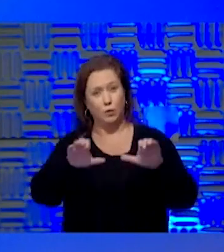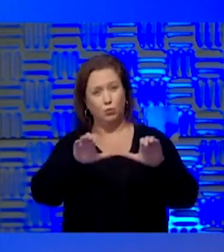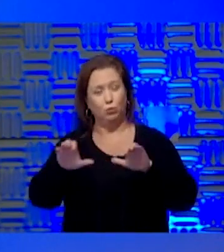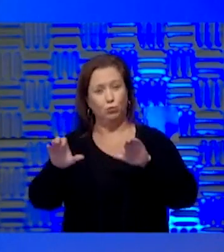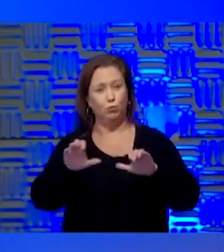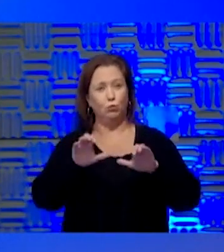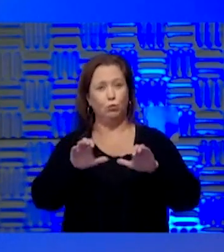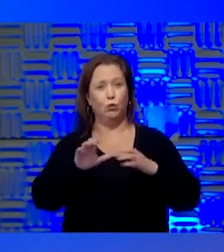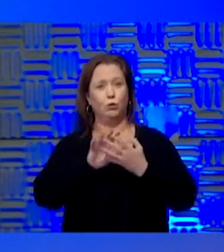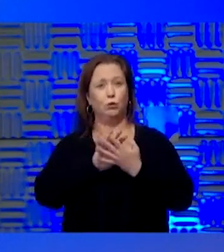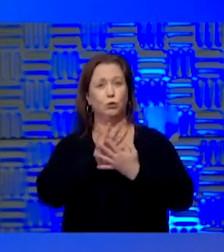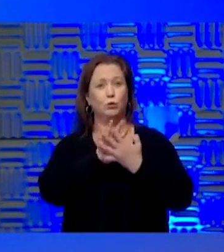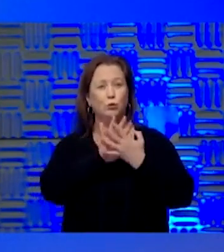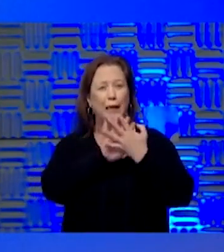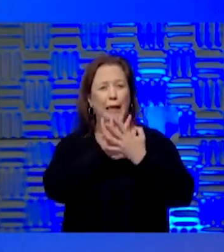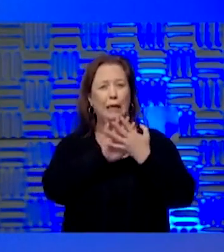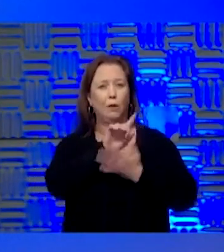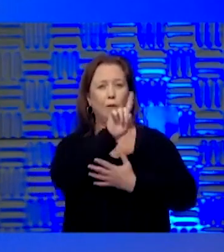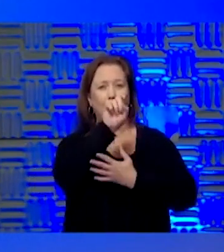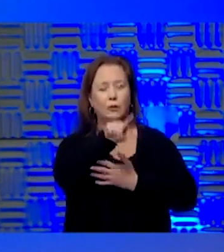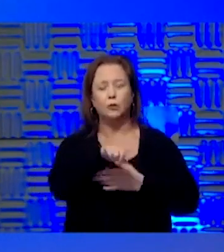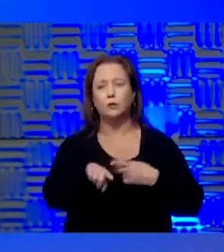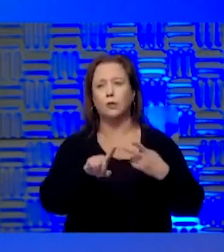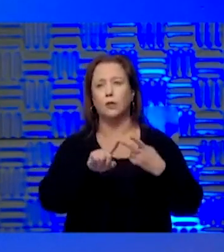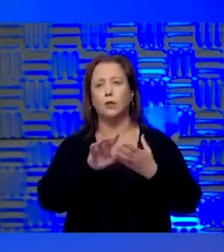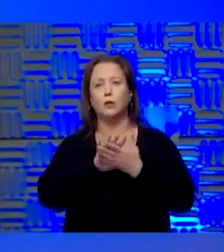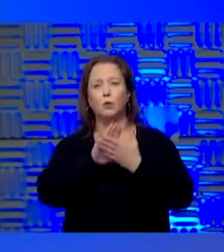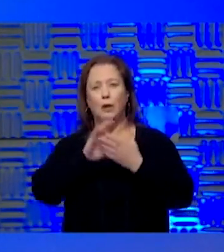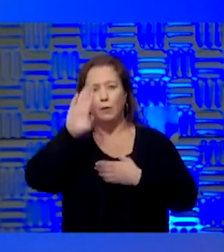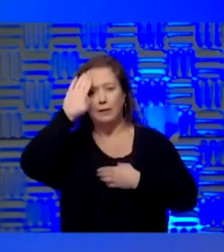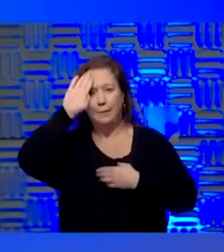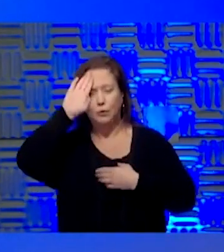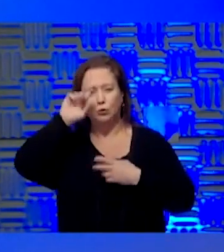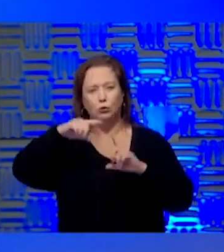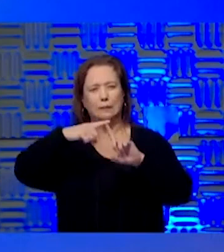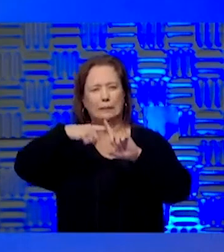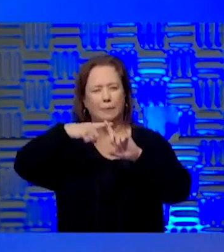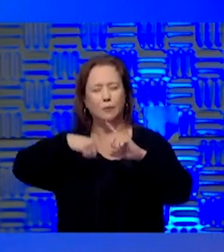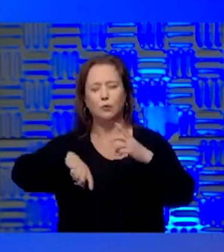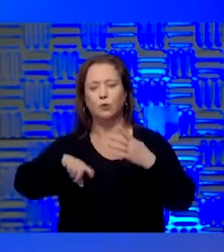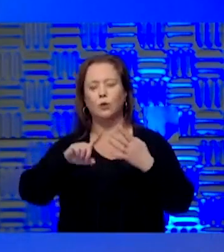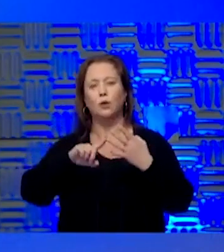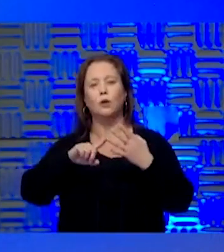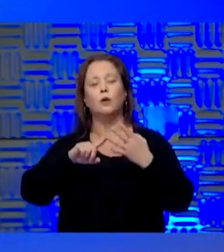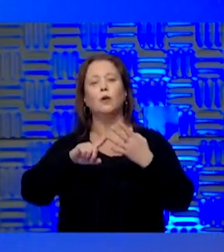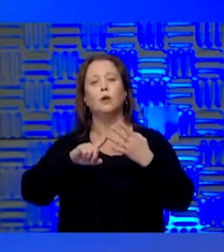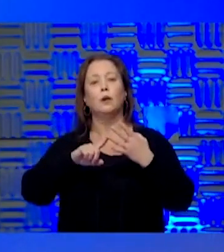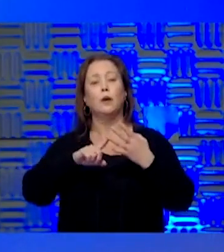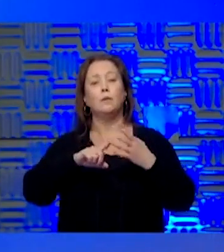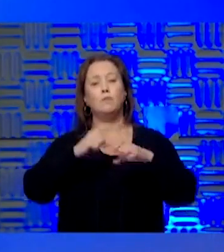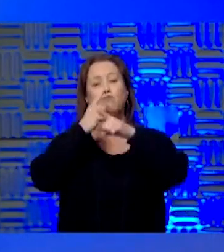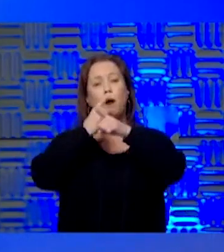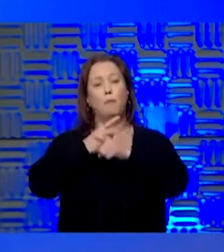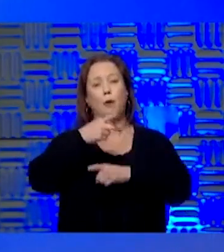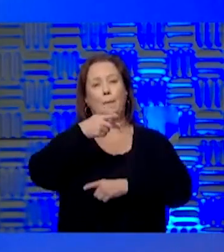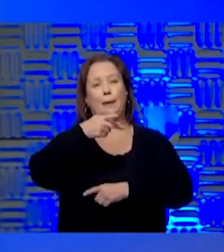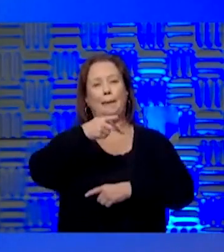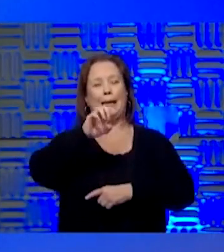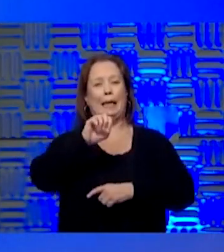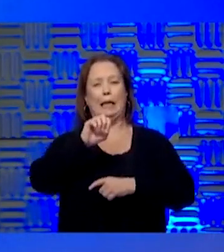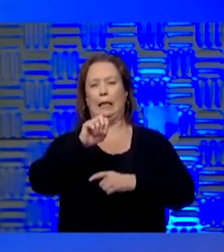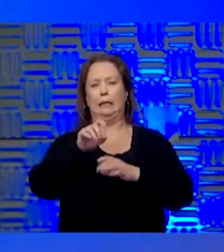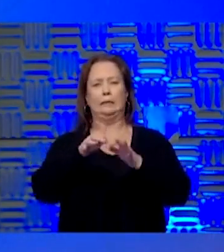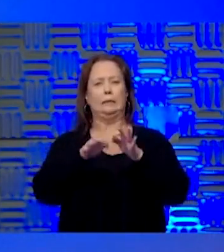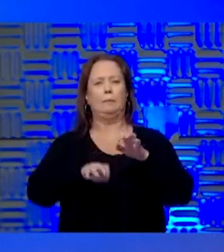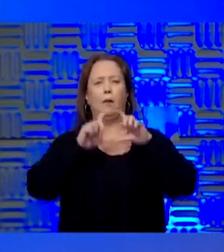as screening with questionnaires, screening with temperature, also the proper PPE, things as simple